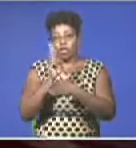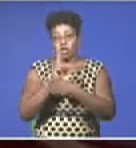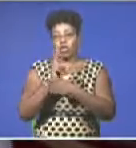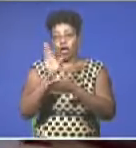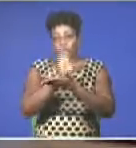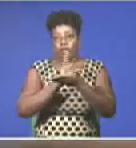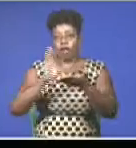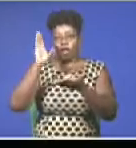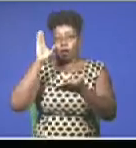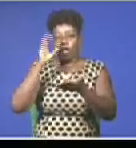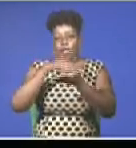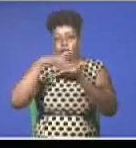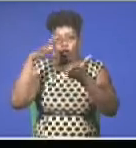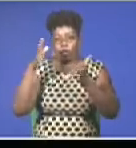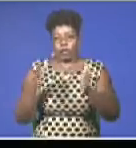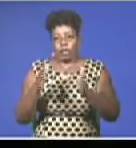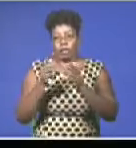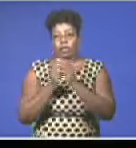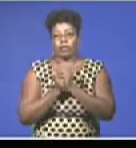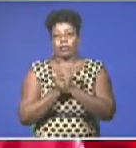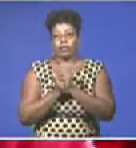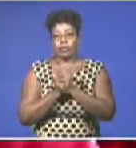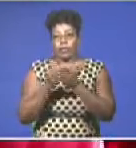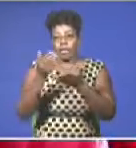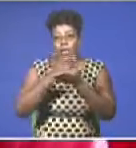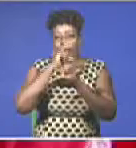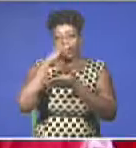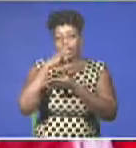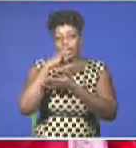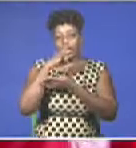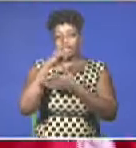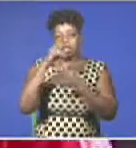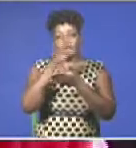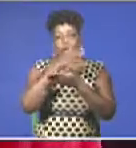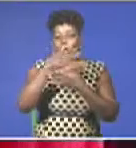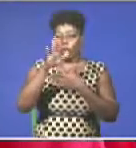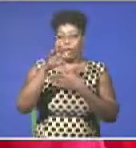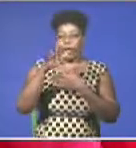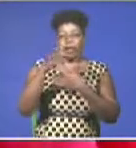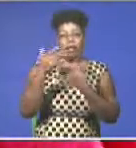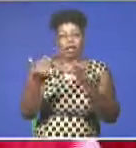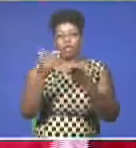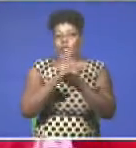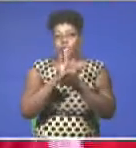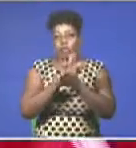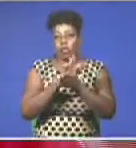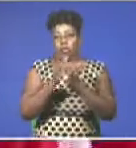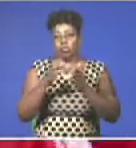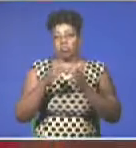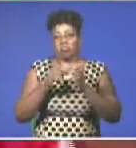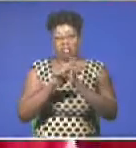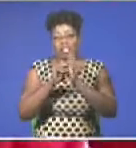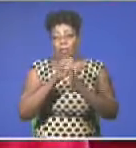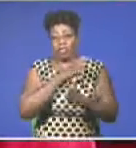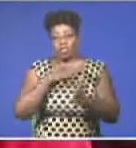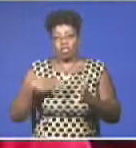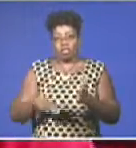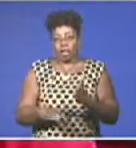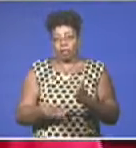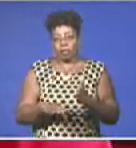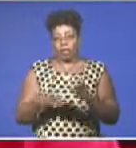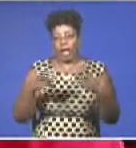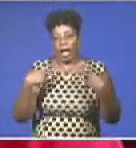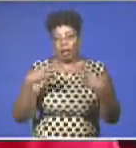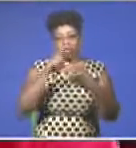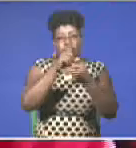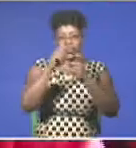college students abroad. Some of our kids who are away to school, let's just say China, for instance, and, you know, they have a very temperamental